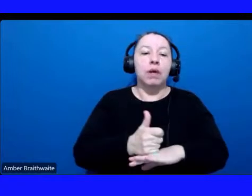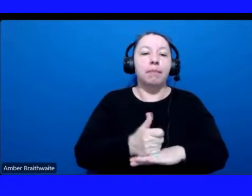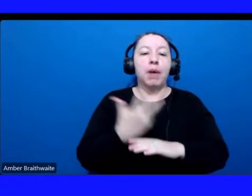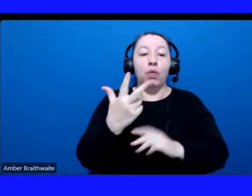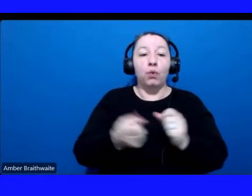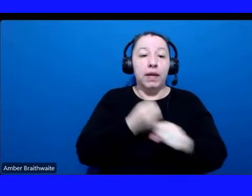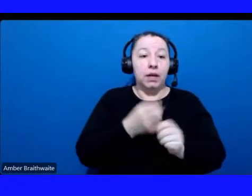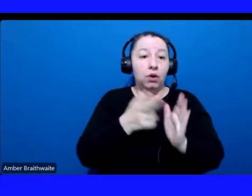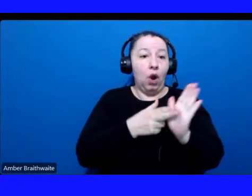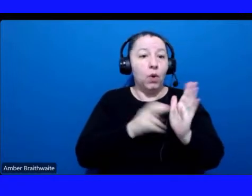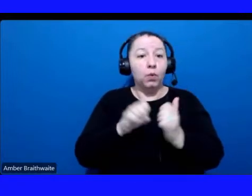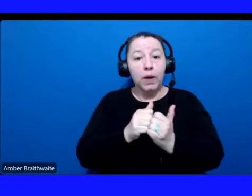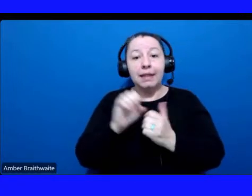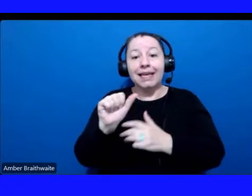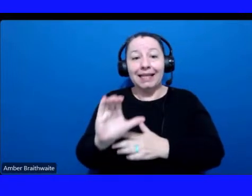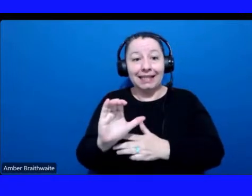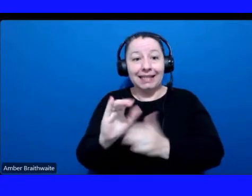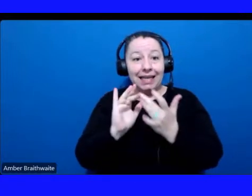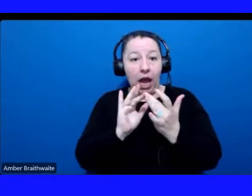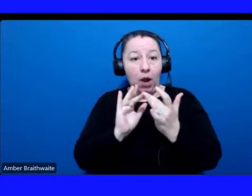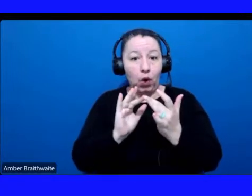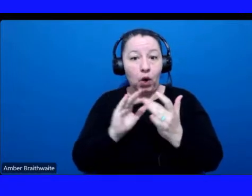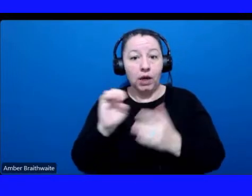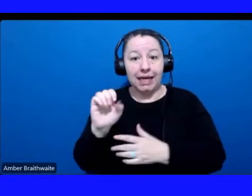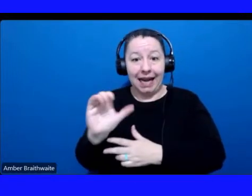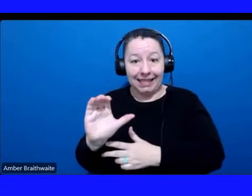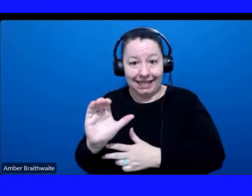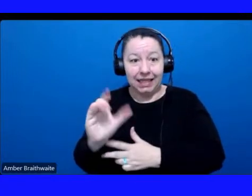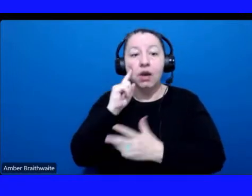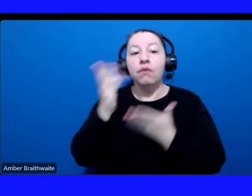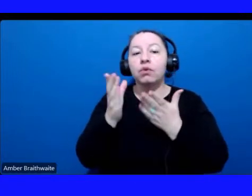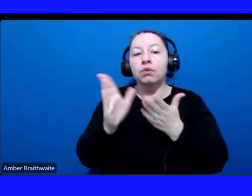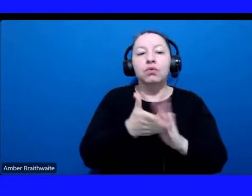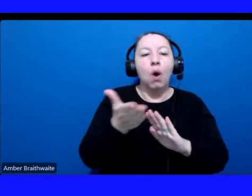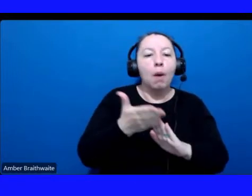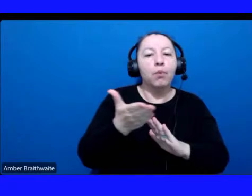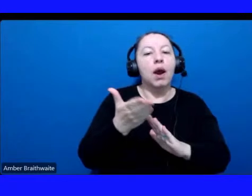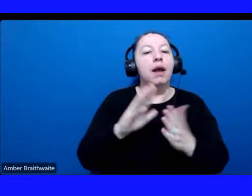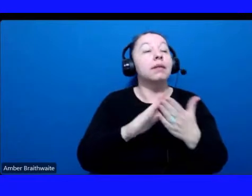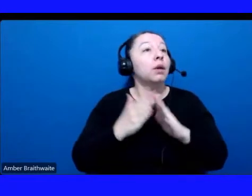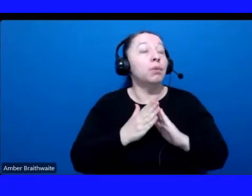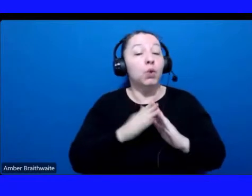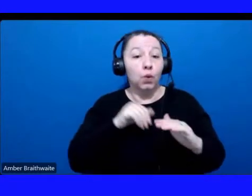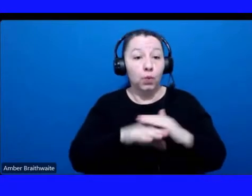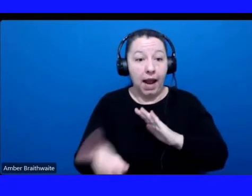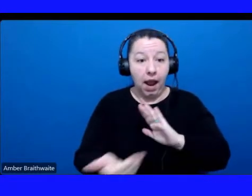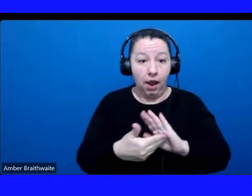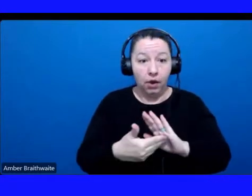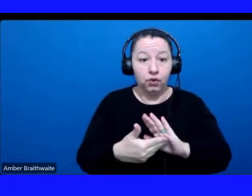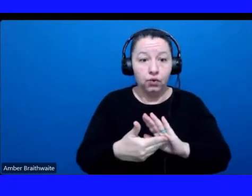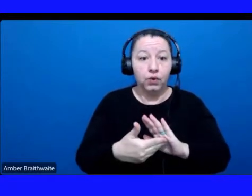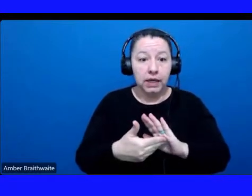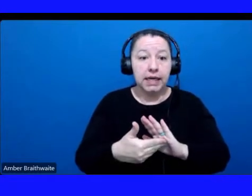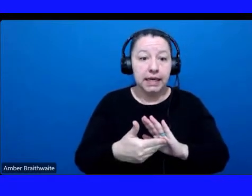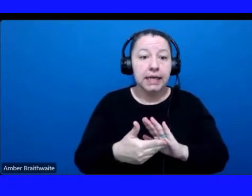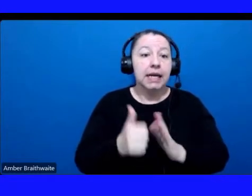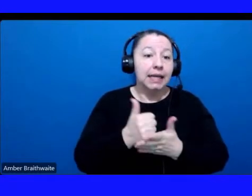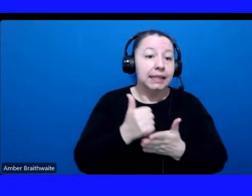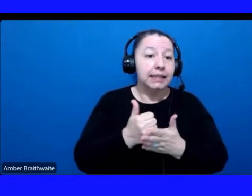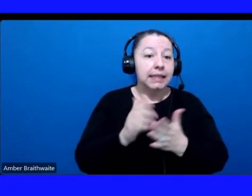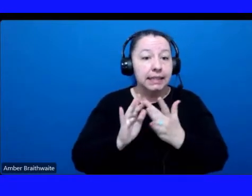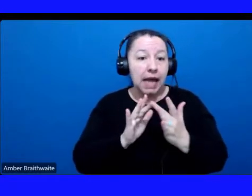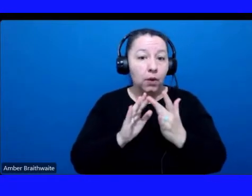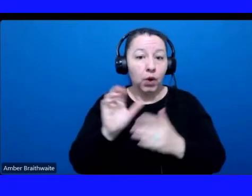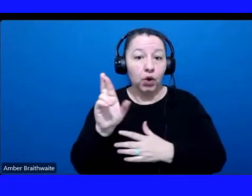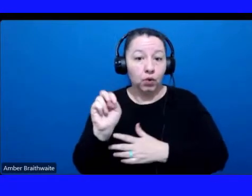a tough service. It's a challenge, but it's a critical one in terms of our helping our patients to